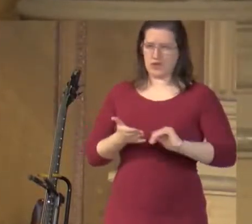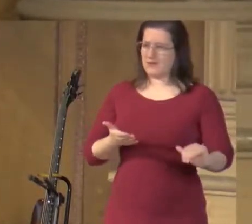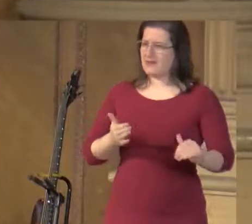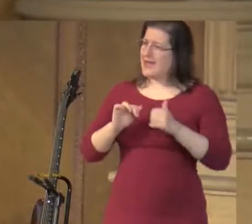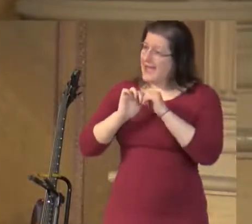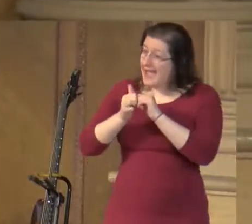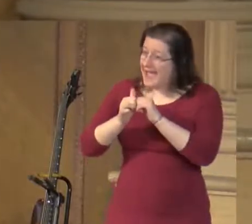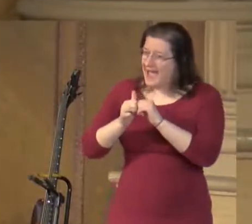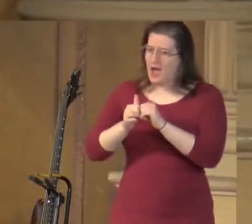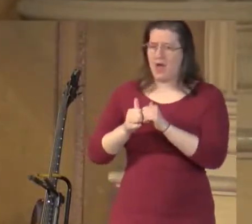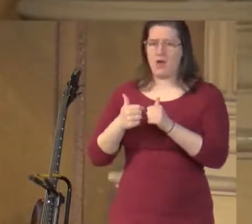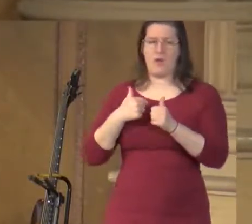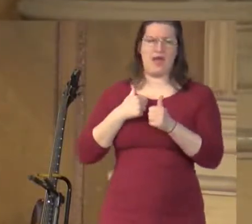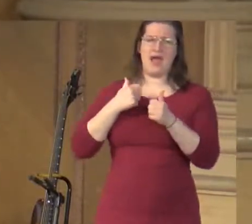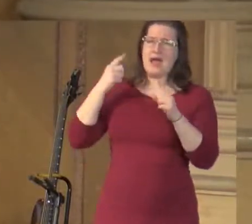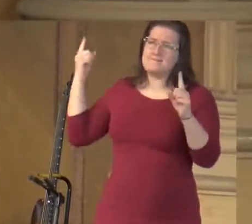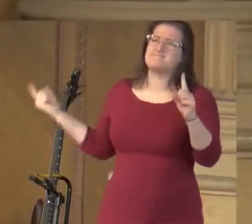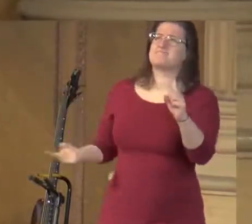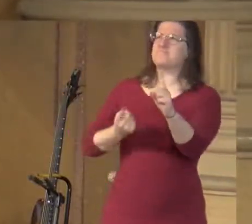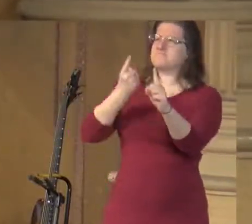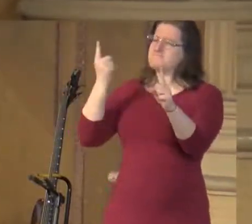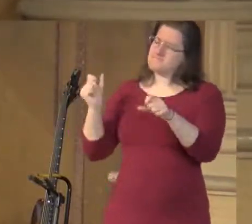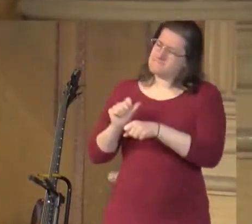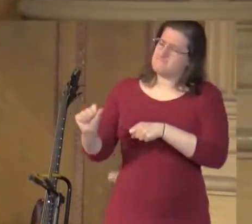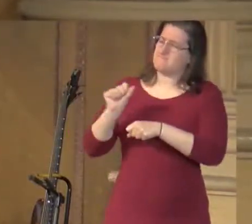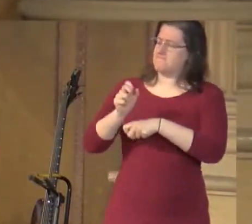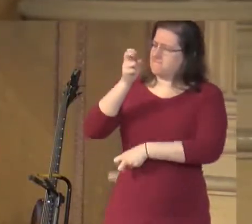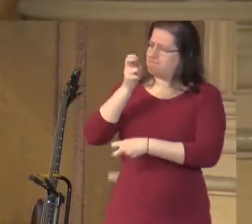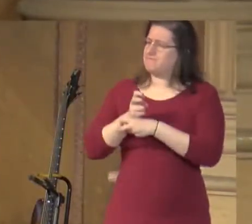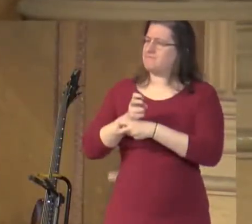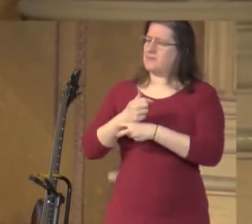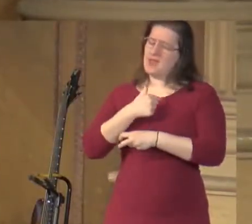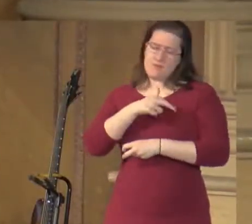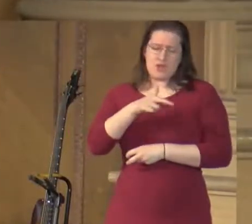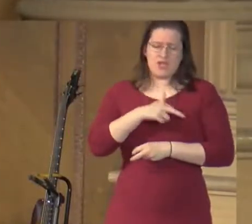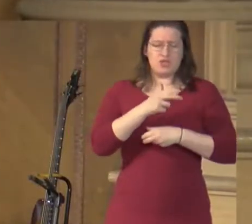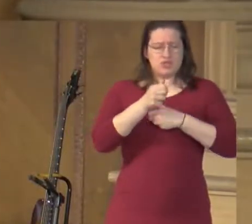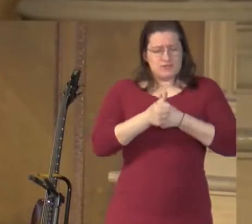not by striving our way to him by working really hard and being religious and doing good